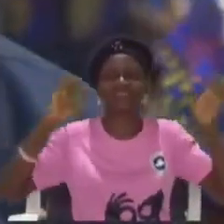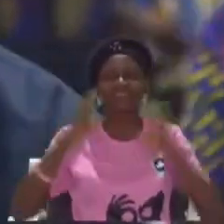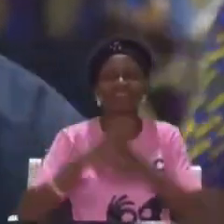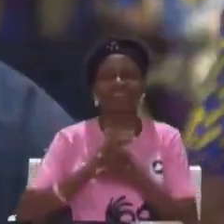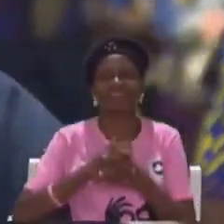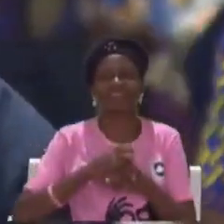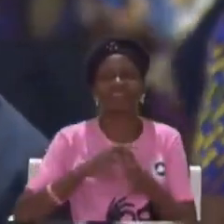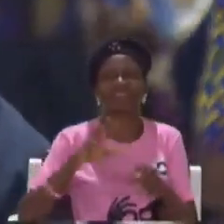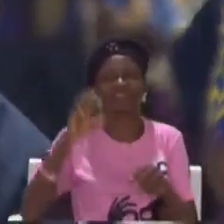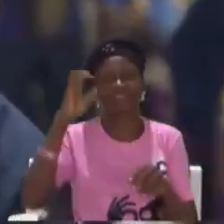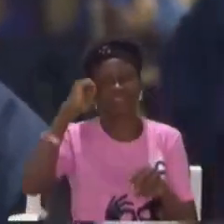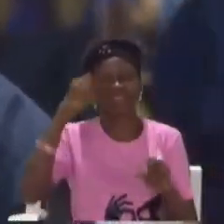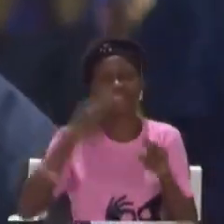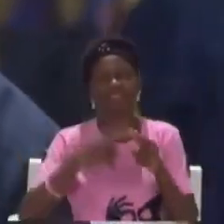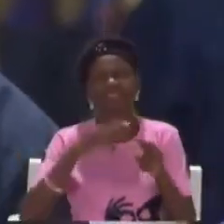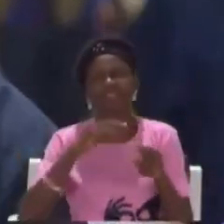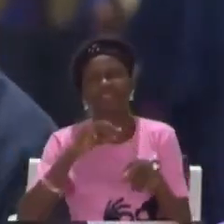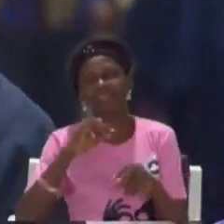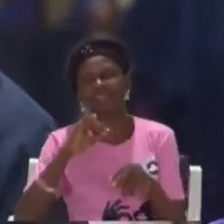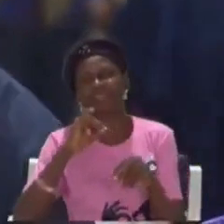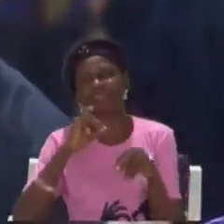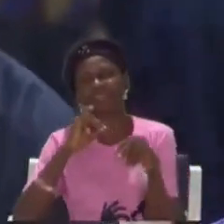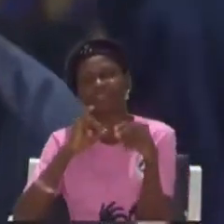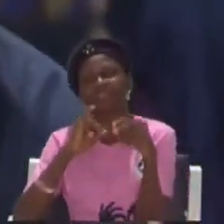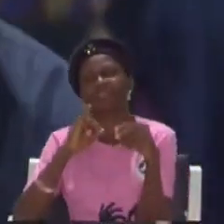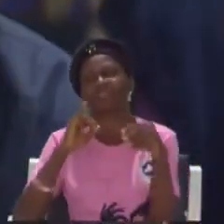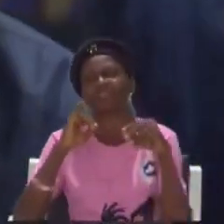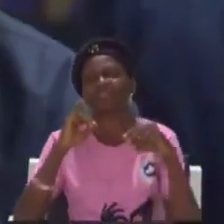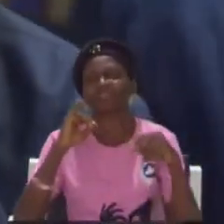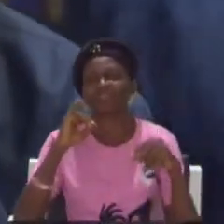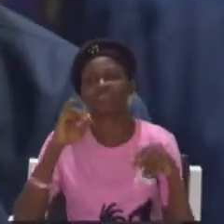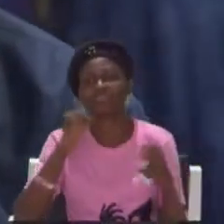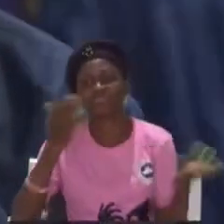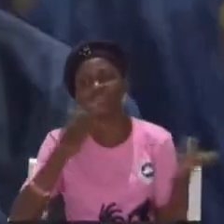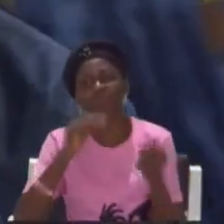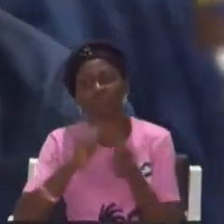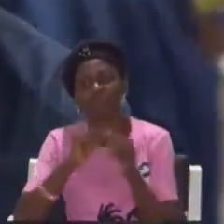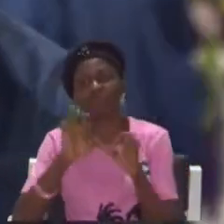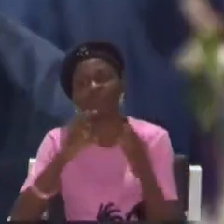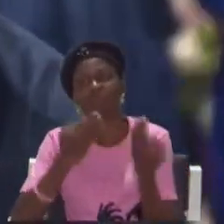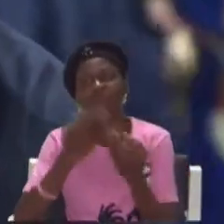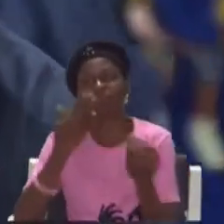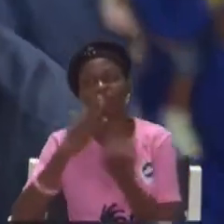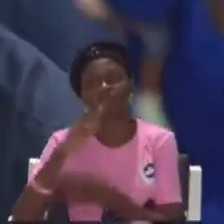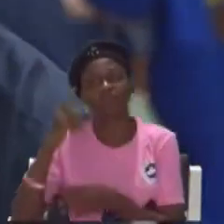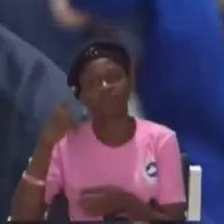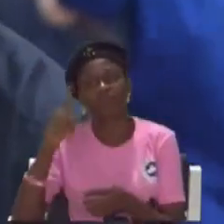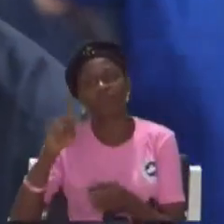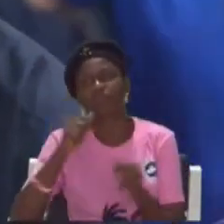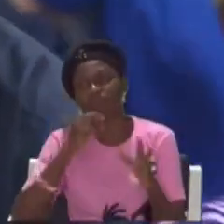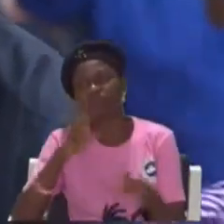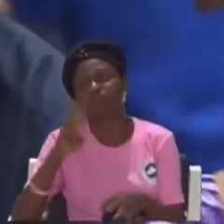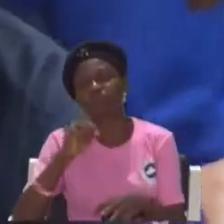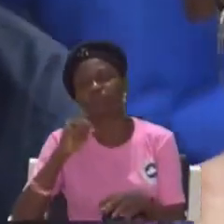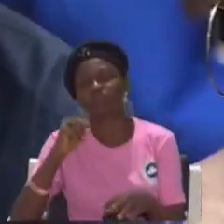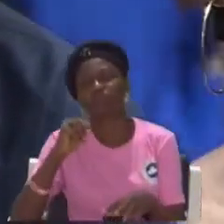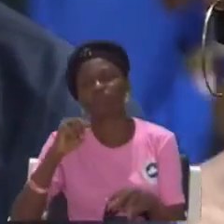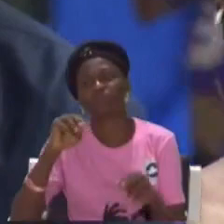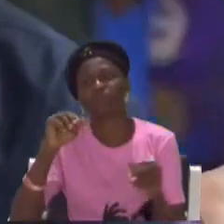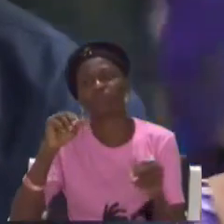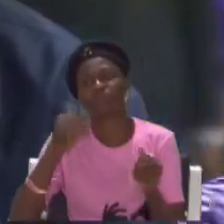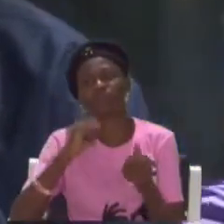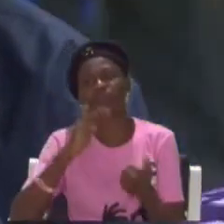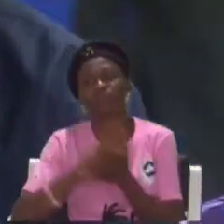My name, I'm Bobby Asum by name. I'm here with my family. We want to thank God for blessing us. We've been married